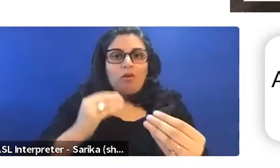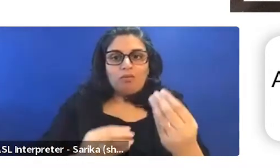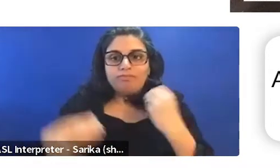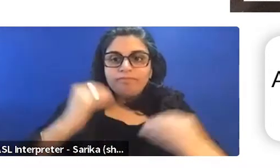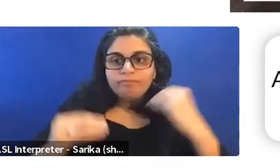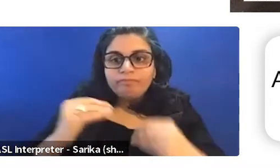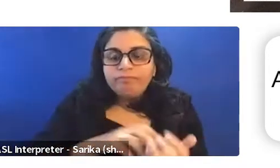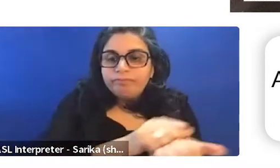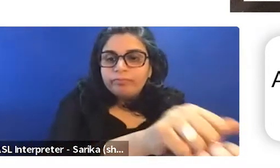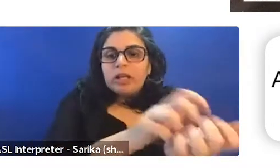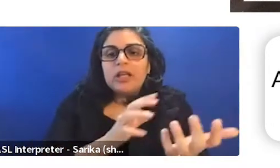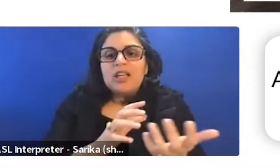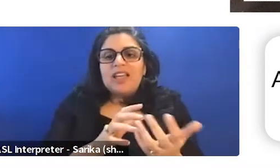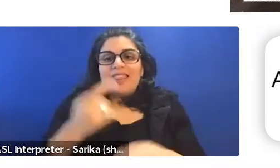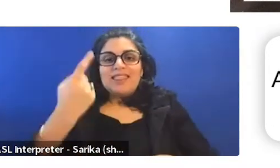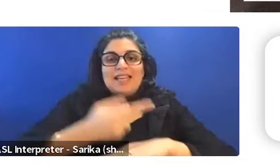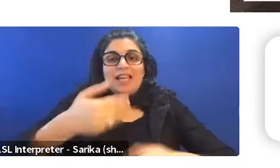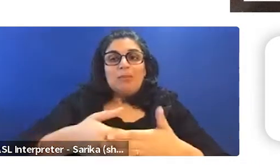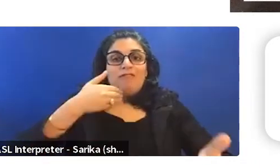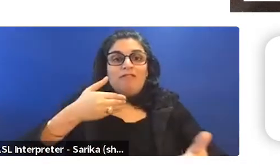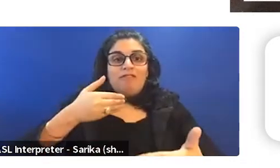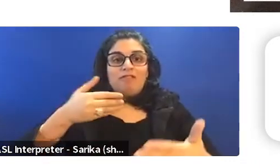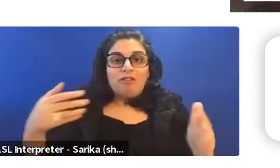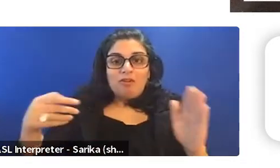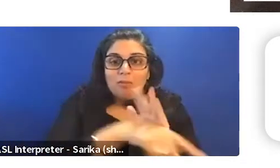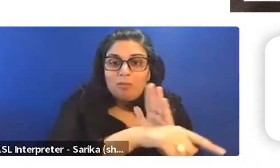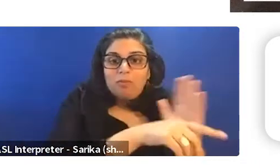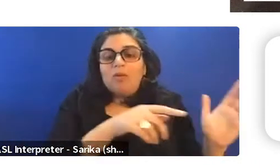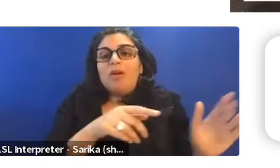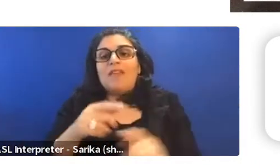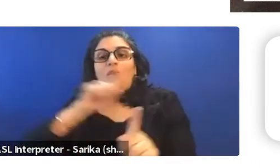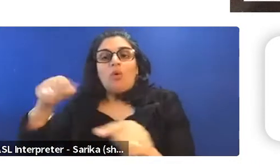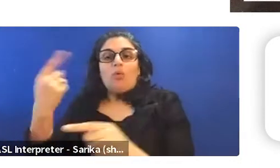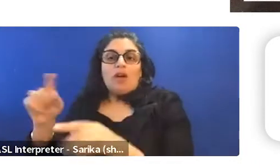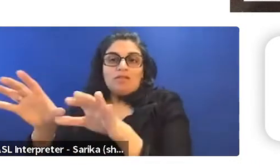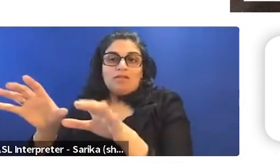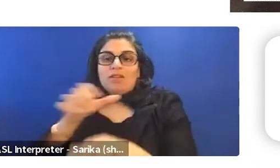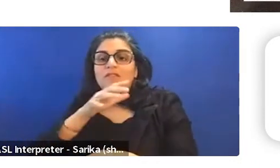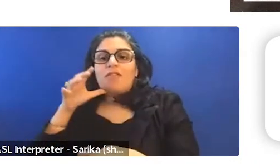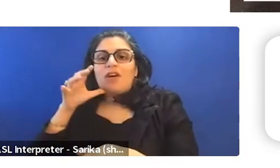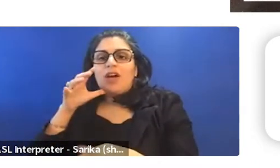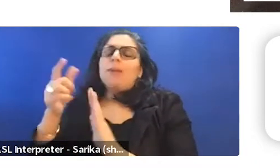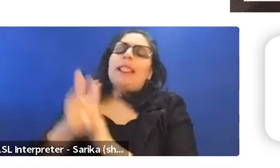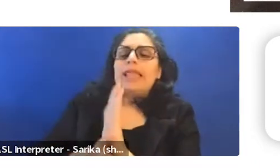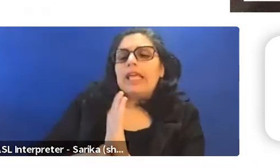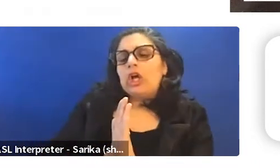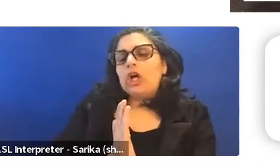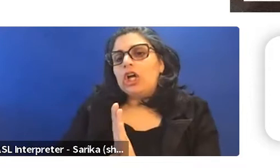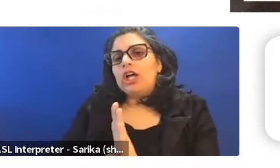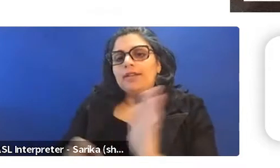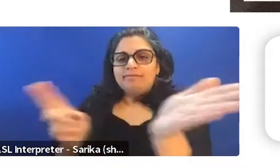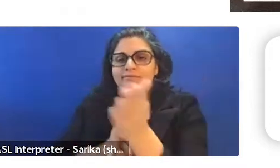maybe at the day before they go to slaughterhouse, they go to this one farm, right? That is all legal and it's got all its papers, get marked